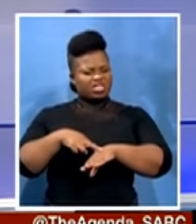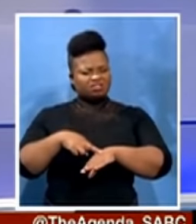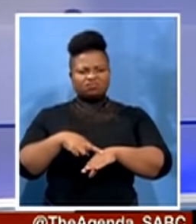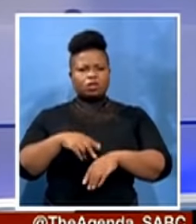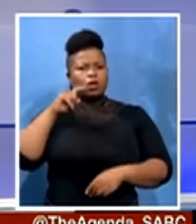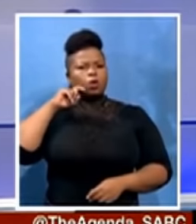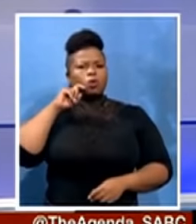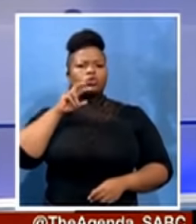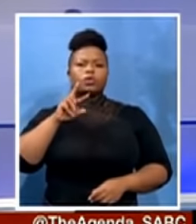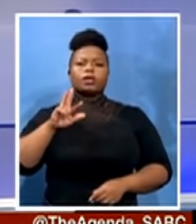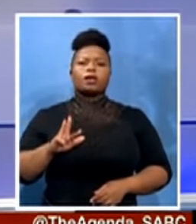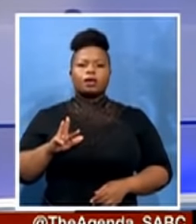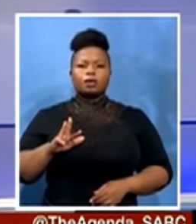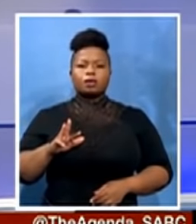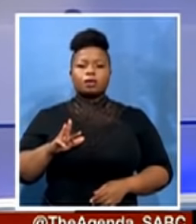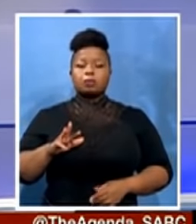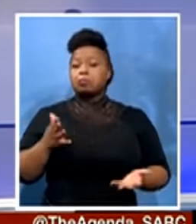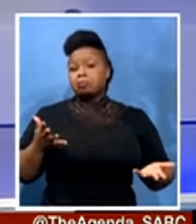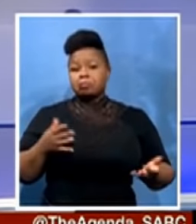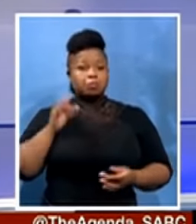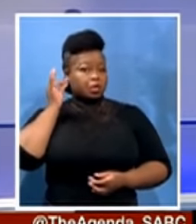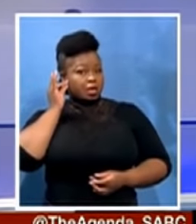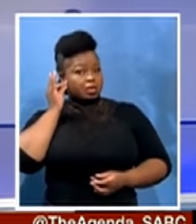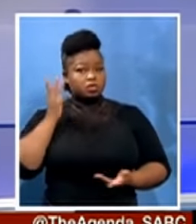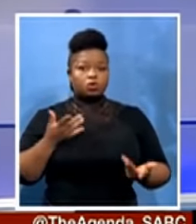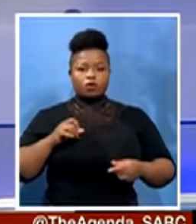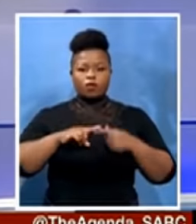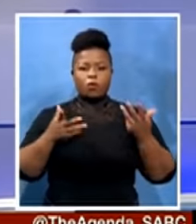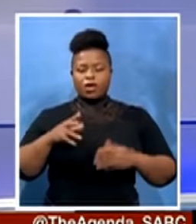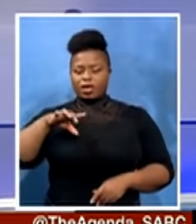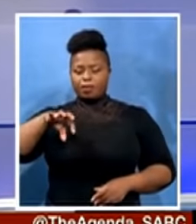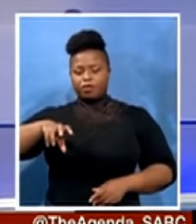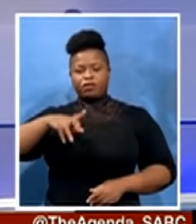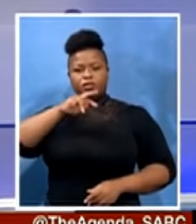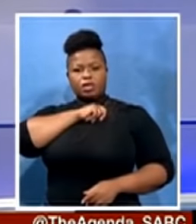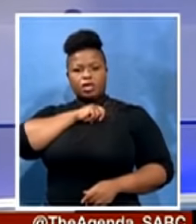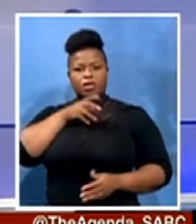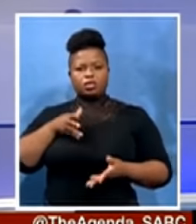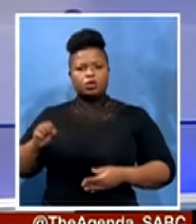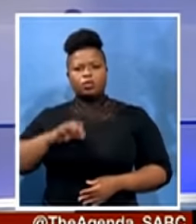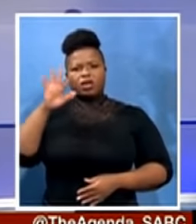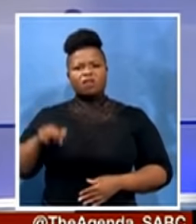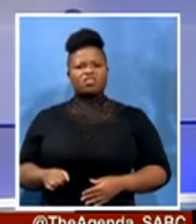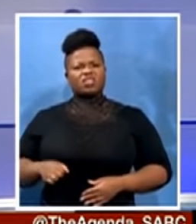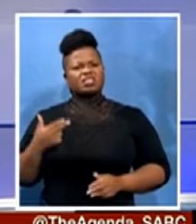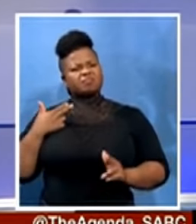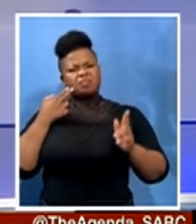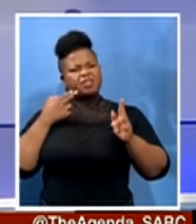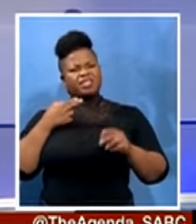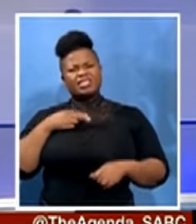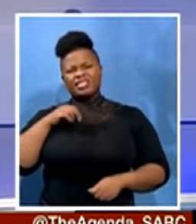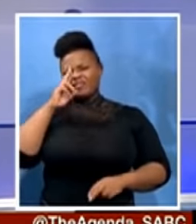he, as you heard, hailed from KwaZulu-Natal. He was shot in a peculiar confrontation. That's the word being